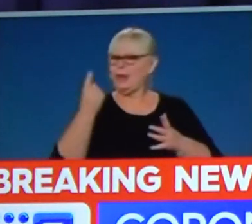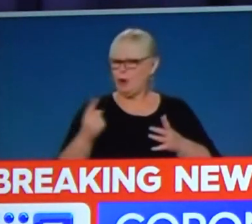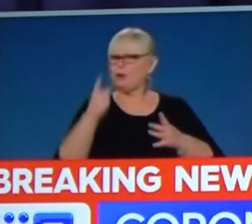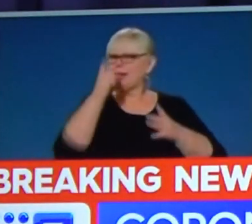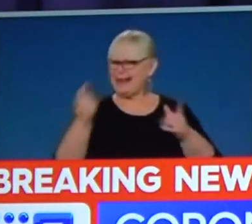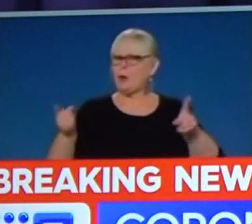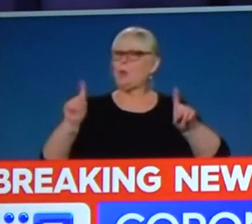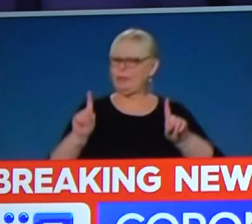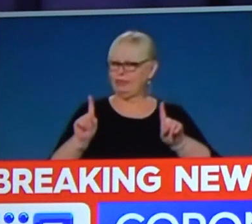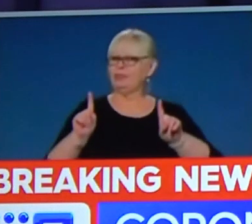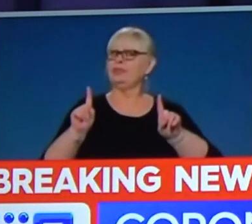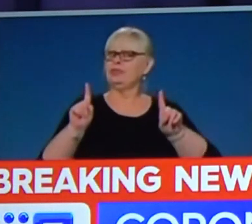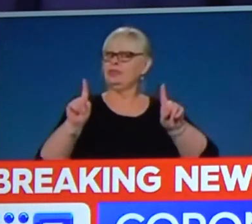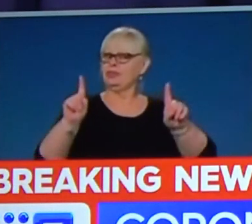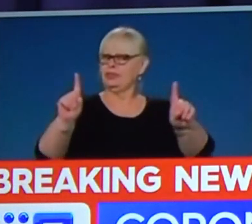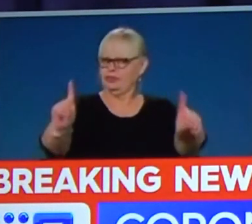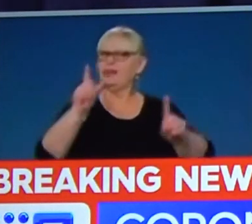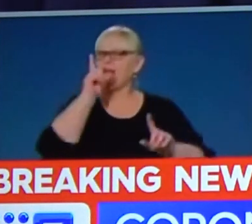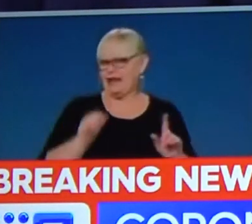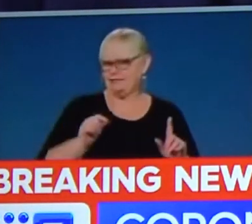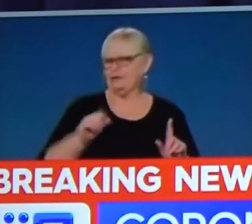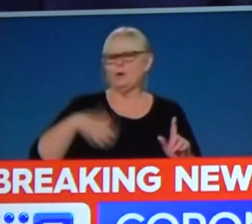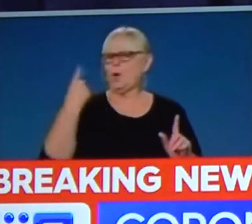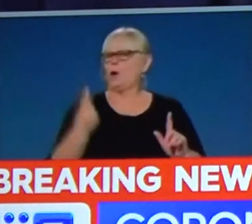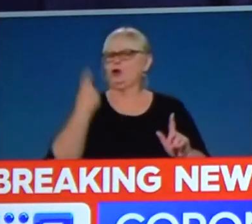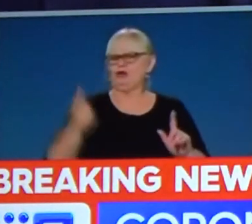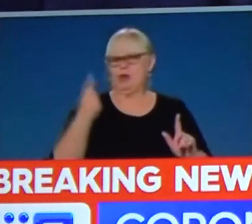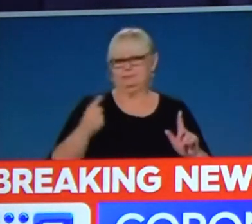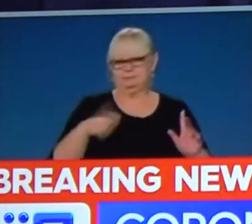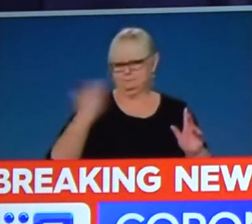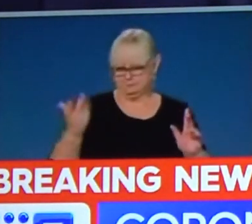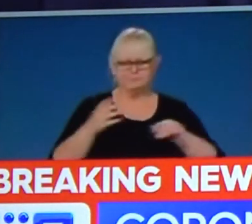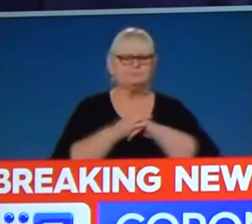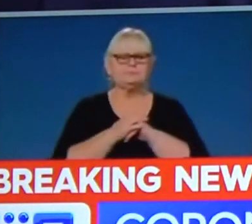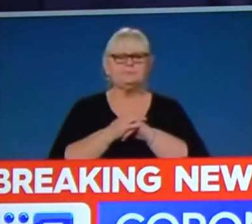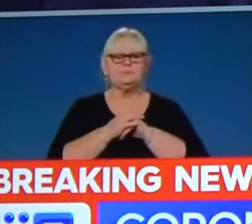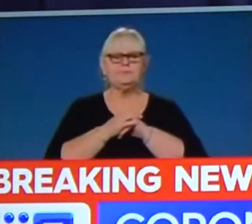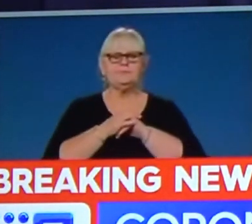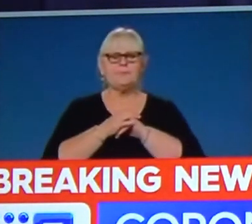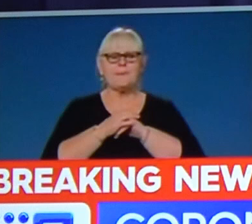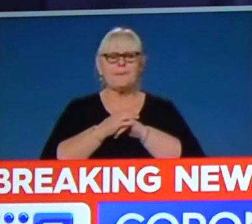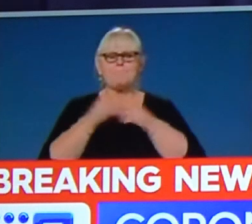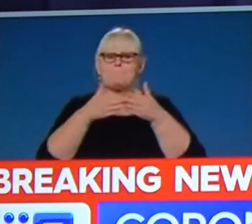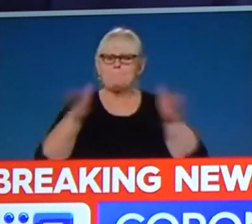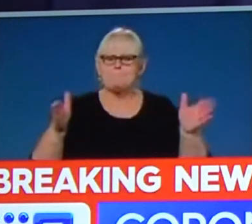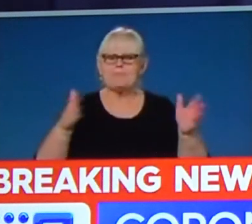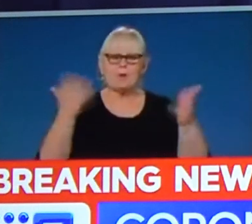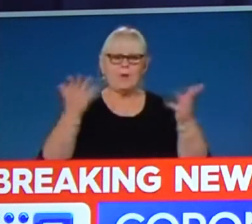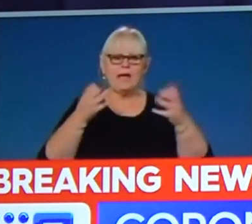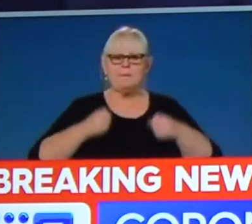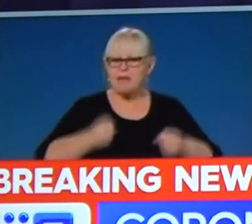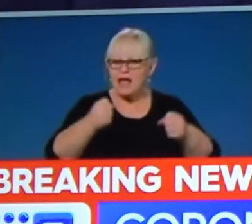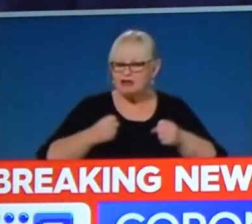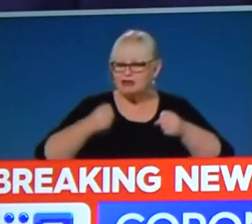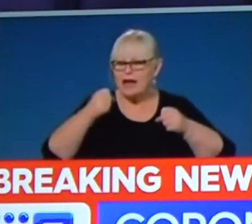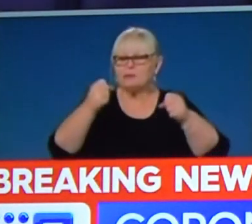own, and they'd be able to walk with another person. In addition, in public areas, public playgrounds,